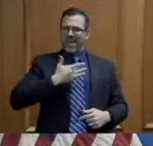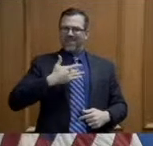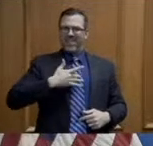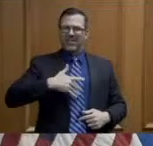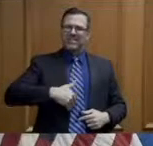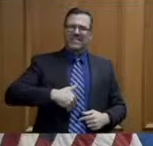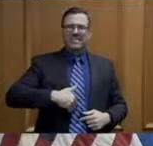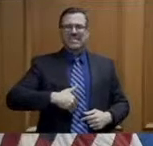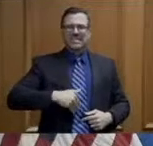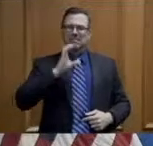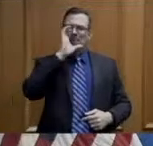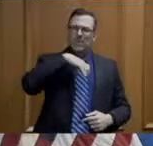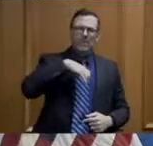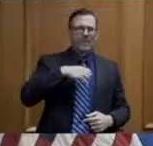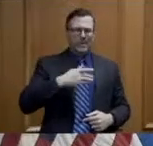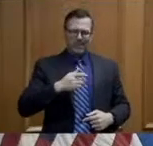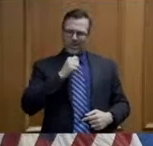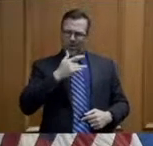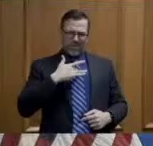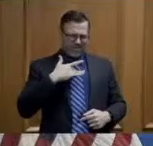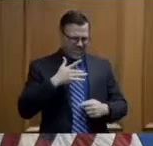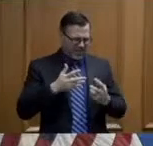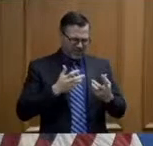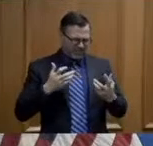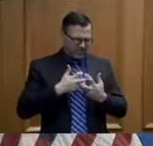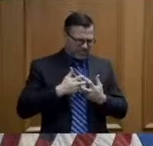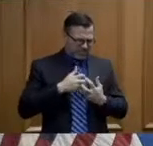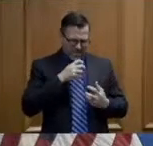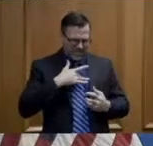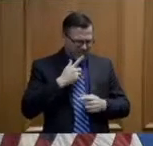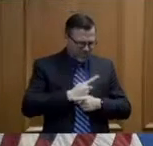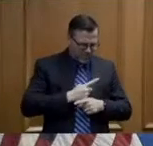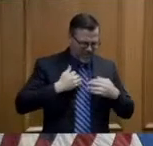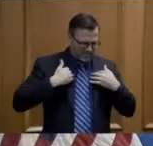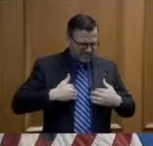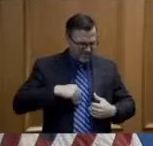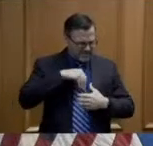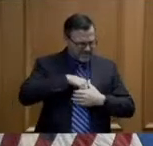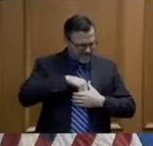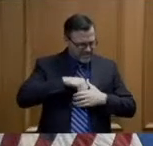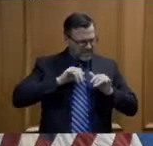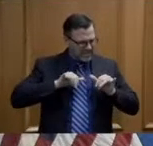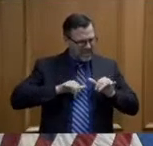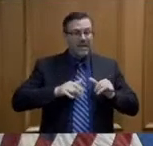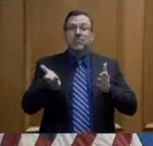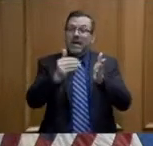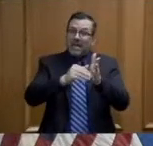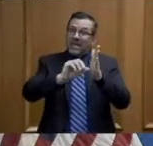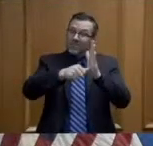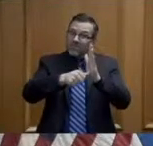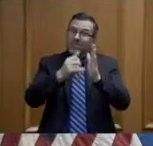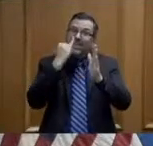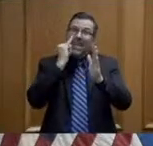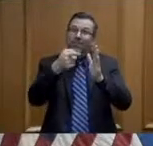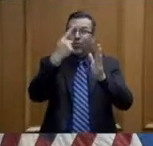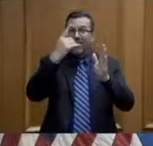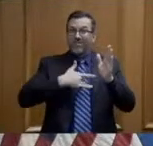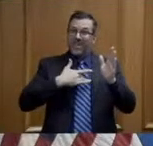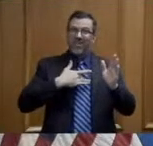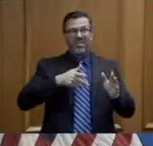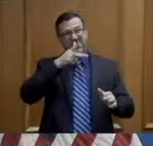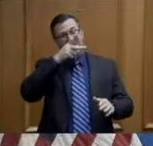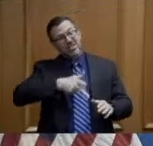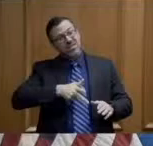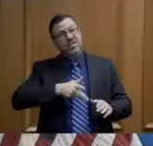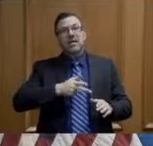an asymptomatic or pre-symptomatic carrier. Again, I will stress, if you think you need a test, come out and get one because